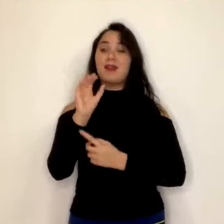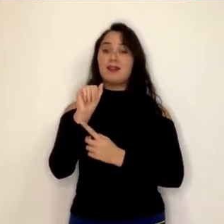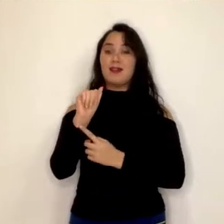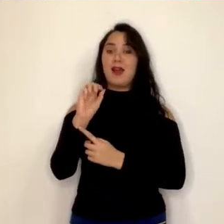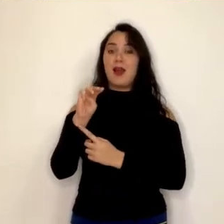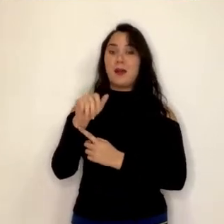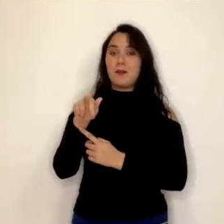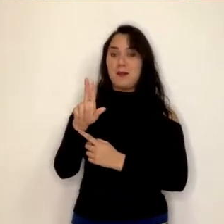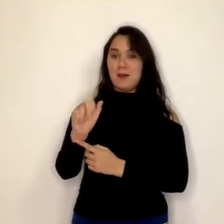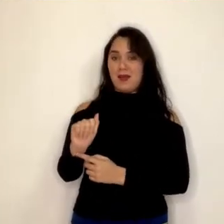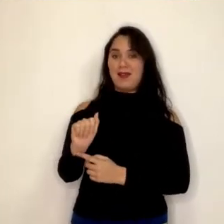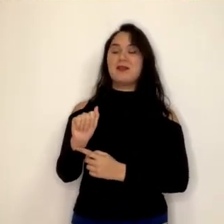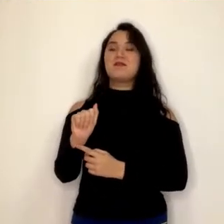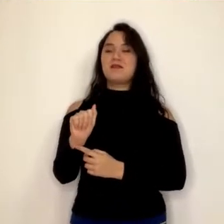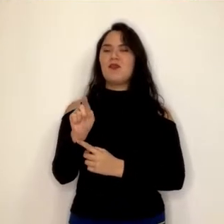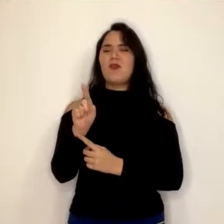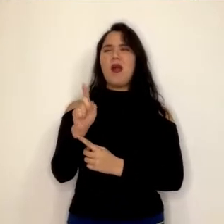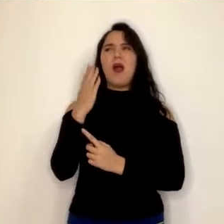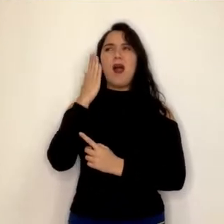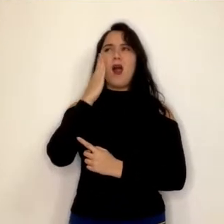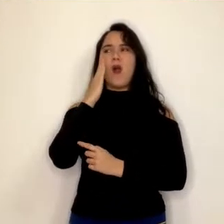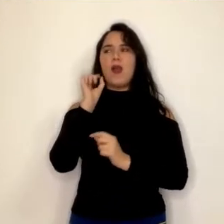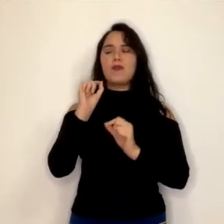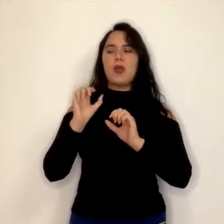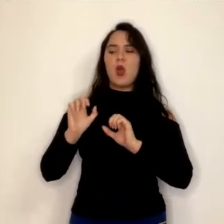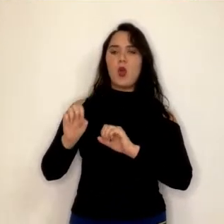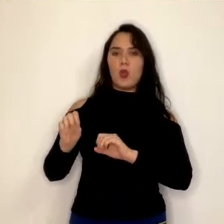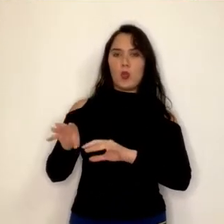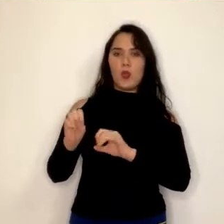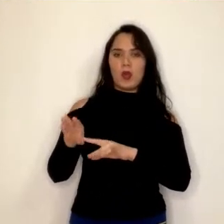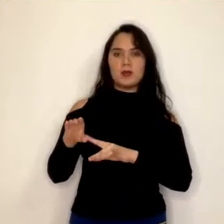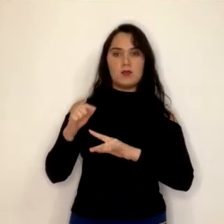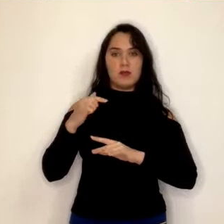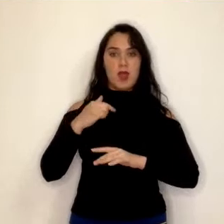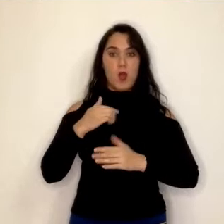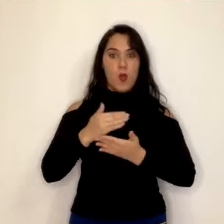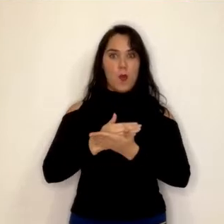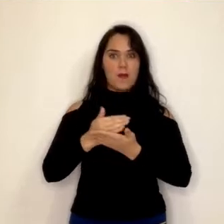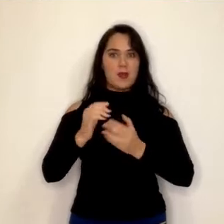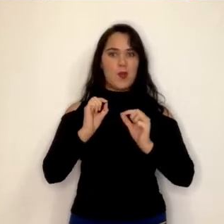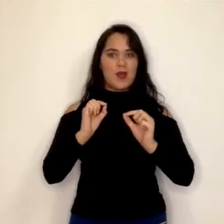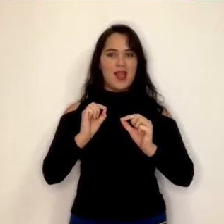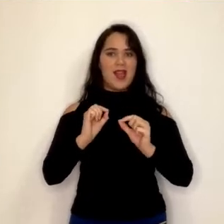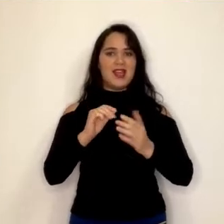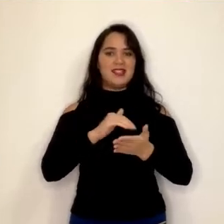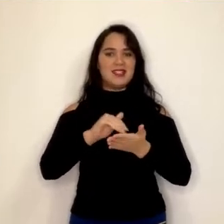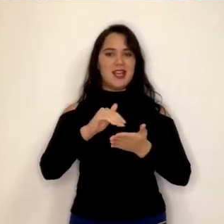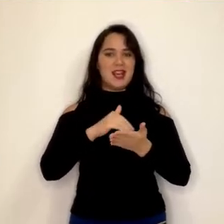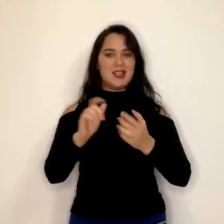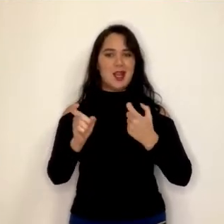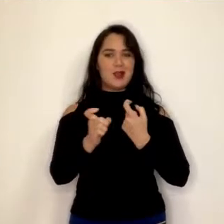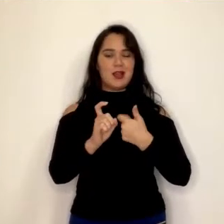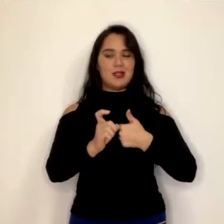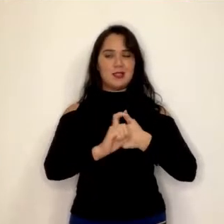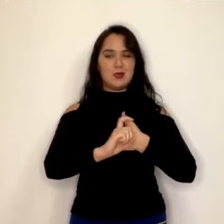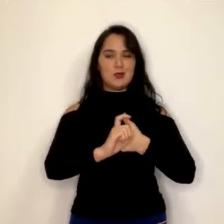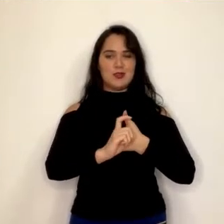that when we came to the Minister of Education, I started as an